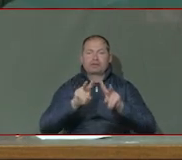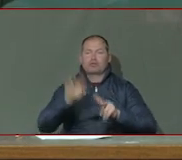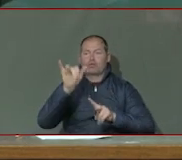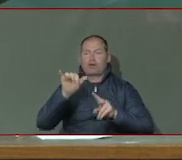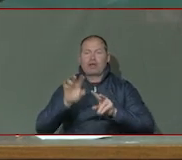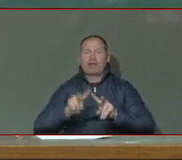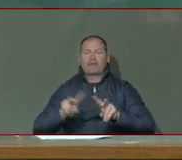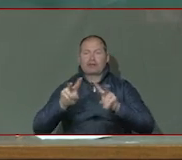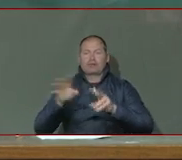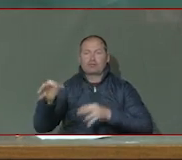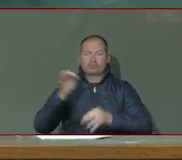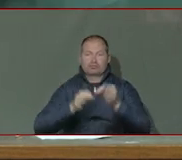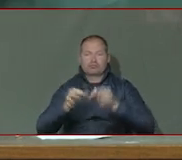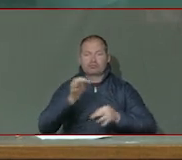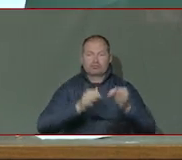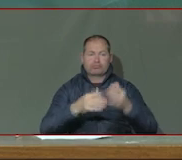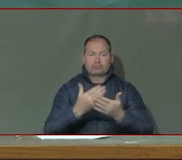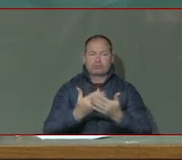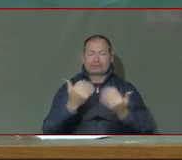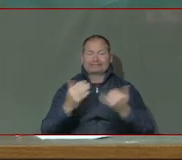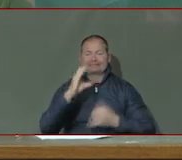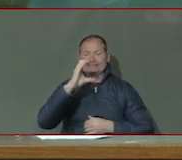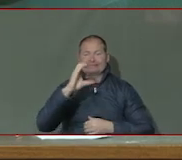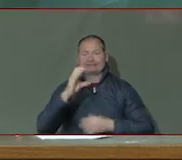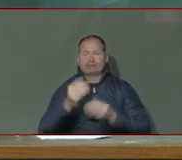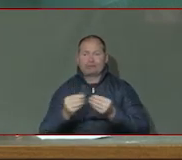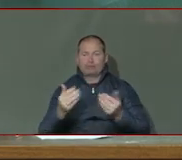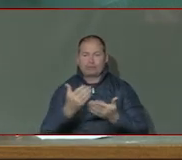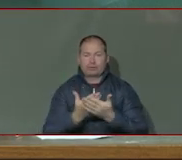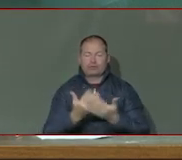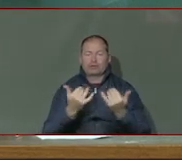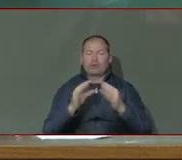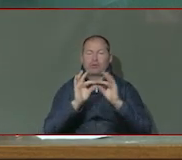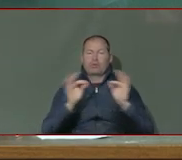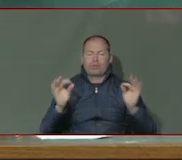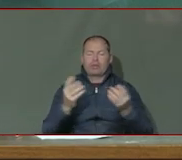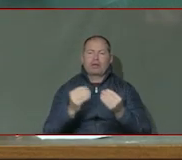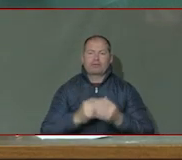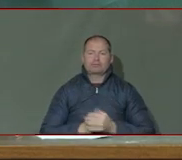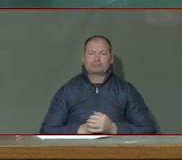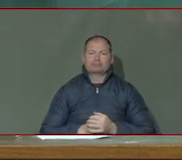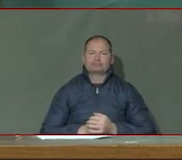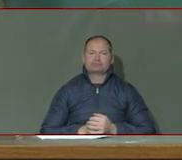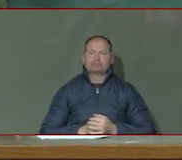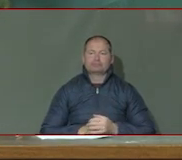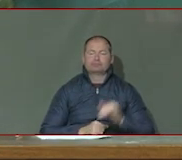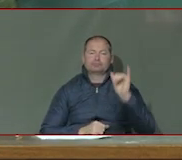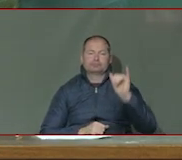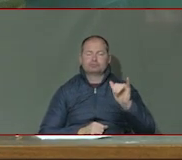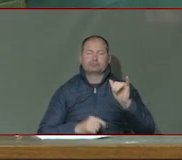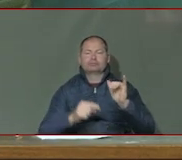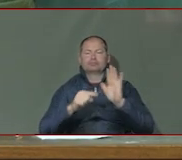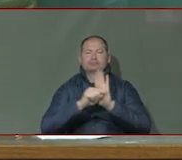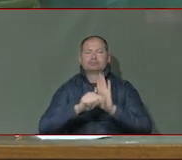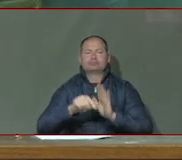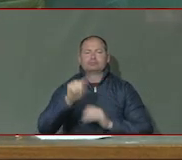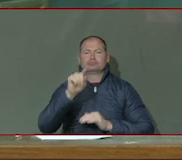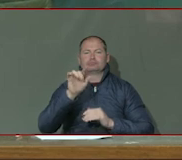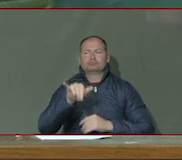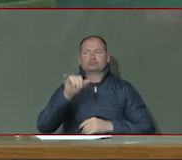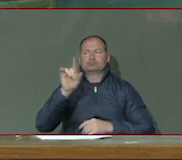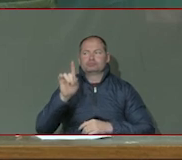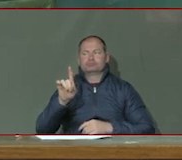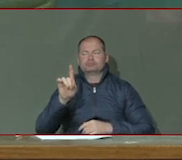c, and then you've got your equation. Or you can say y minus y1 is equal to m bracket